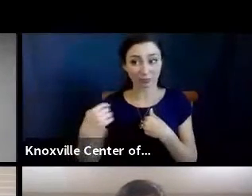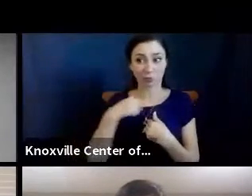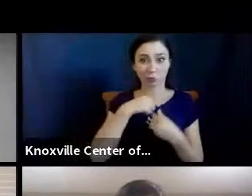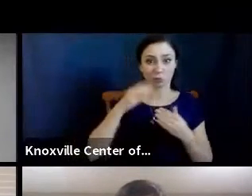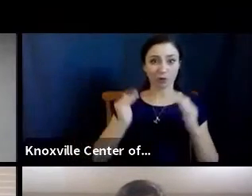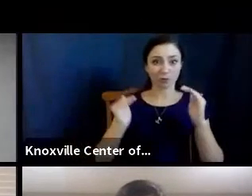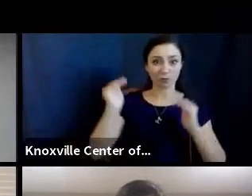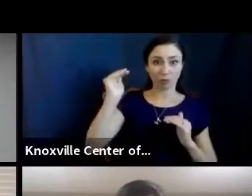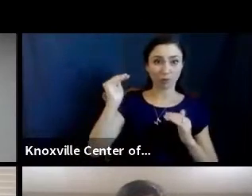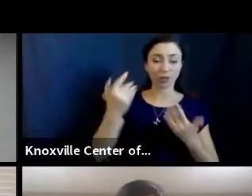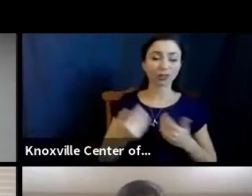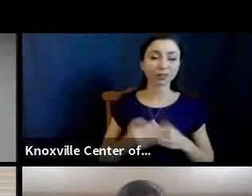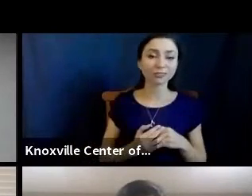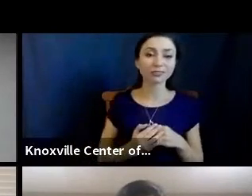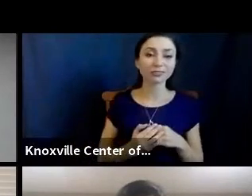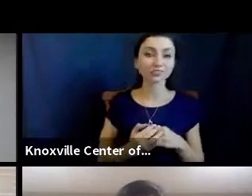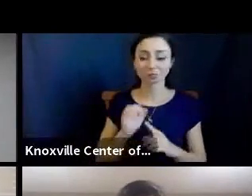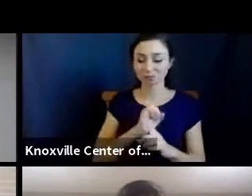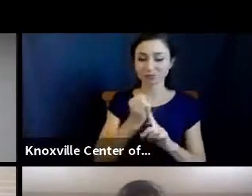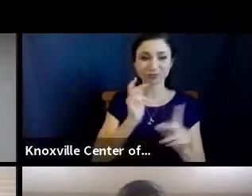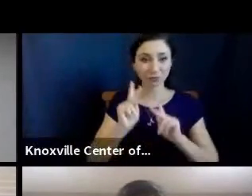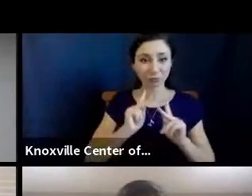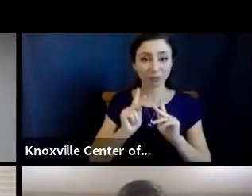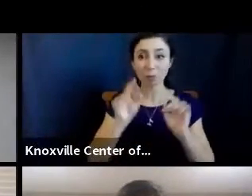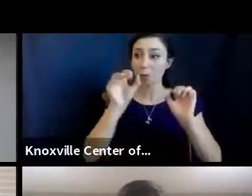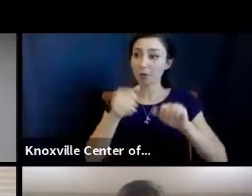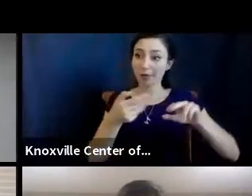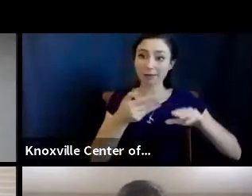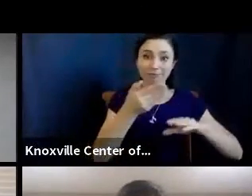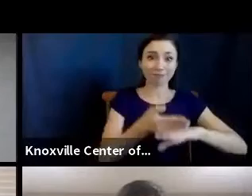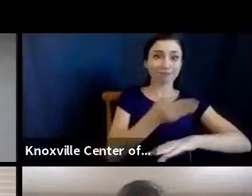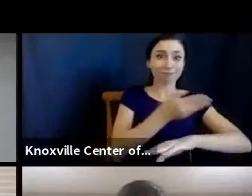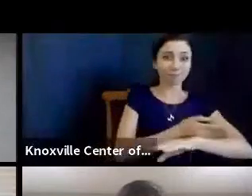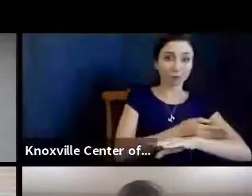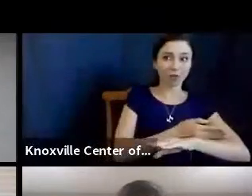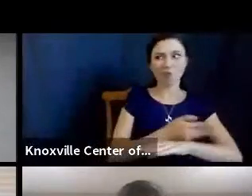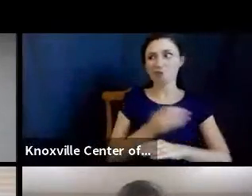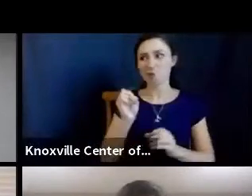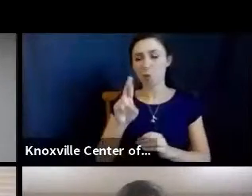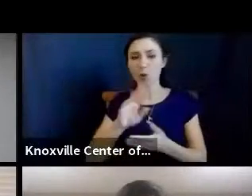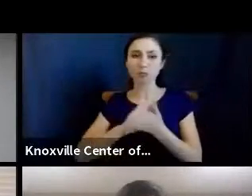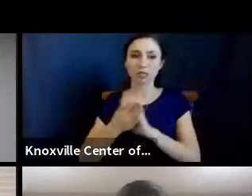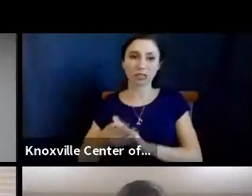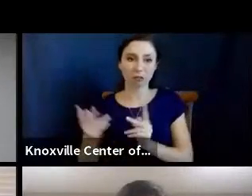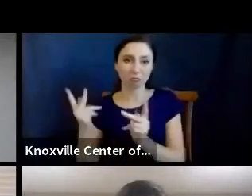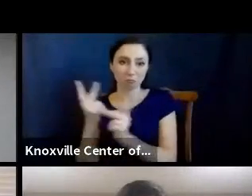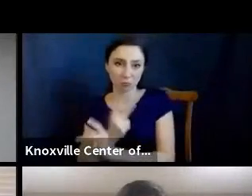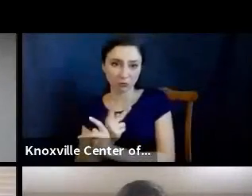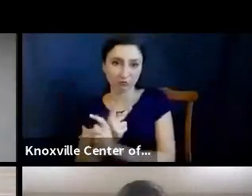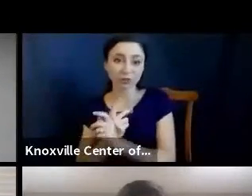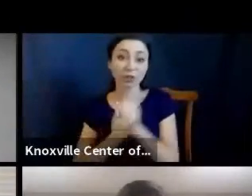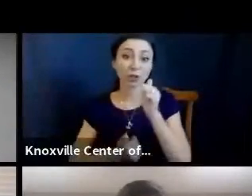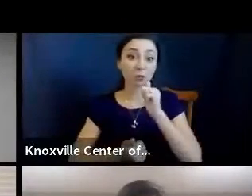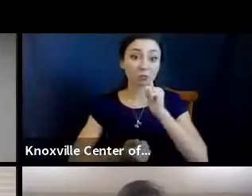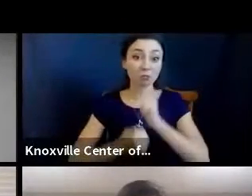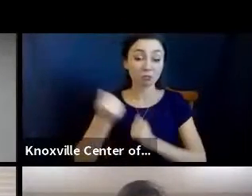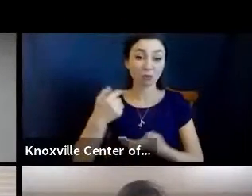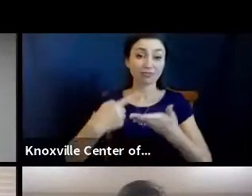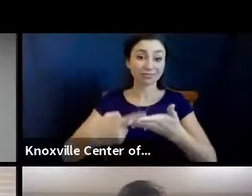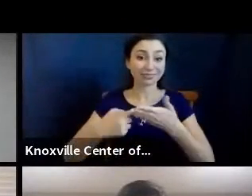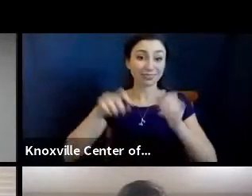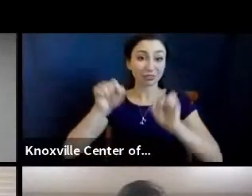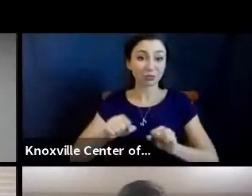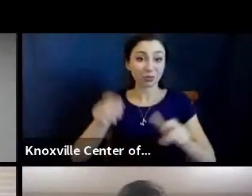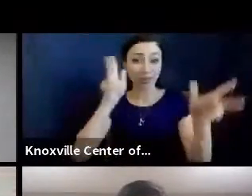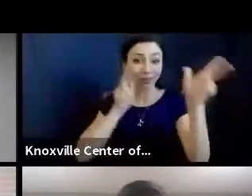we have people who've been made better off or worse off. The people who you're most likely to get the most vocal discussion from are the people who